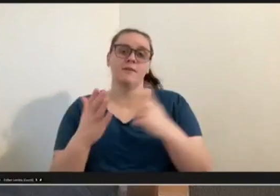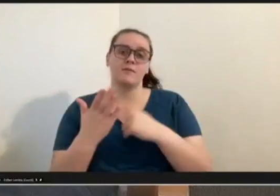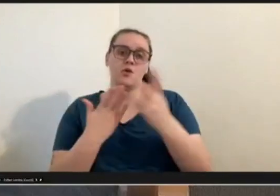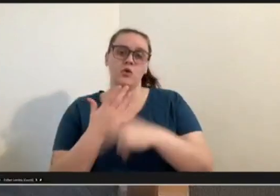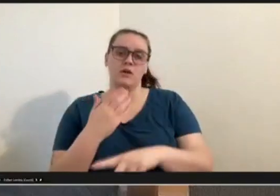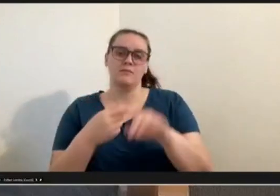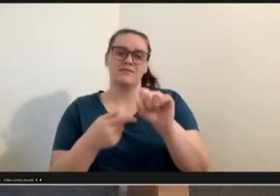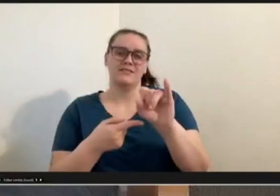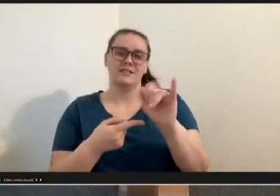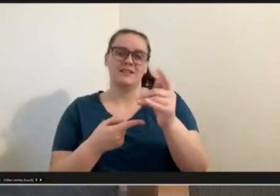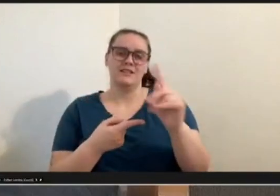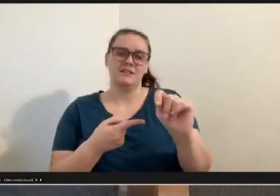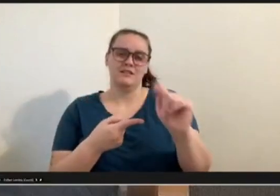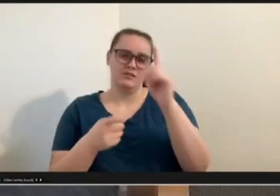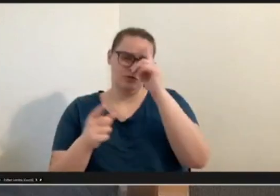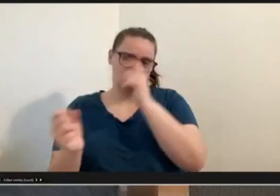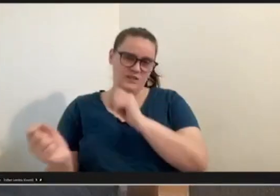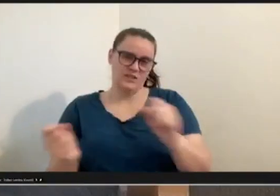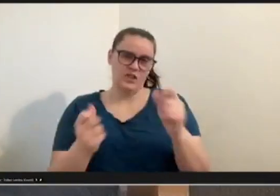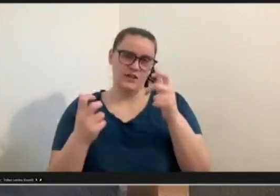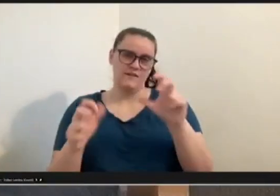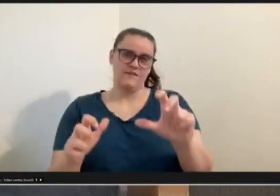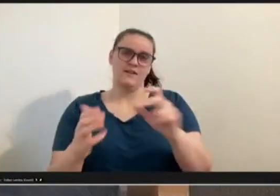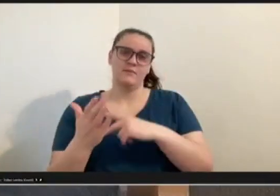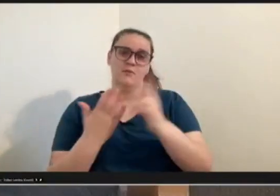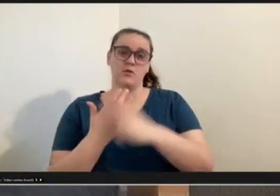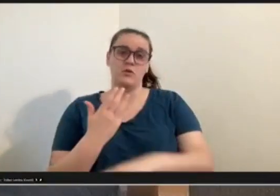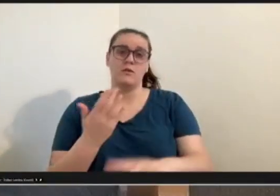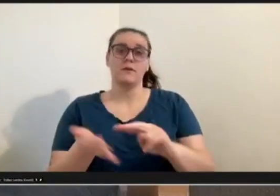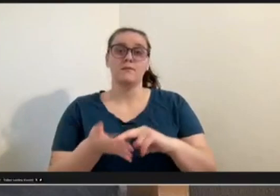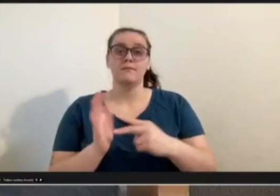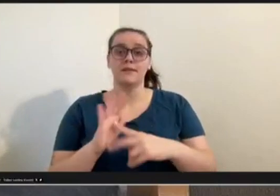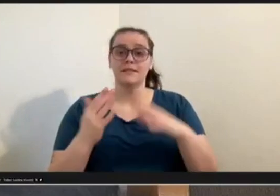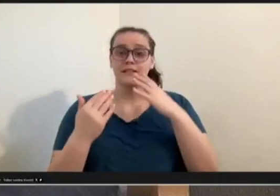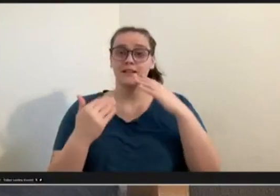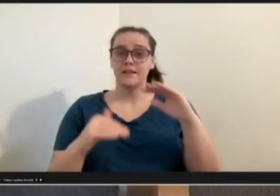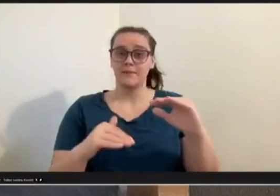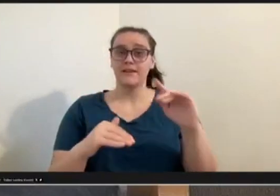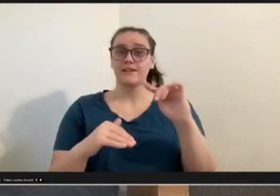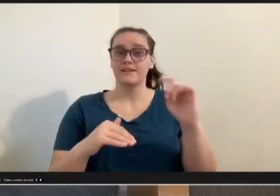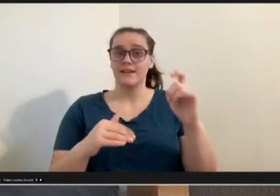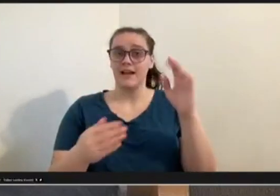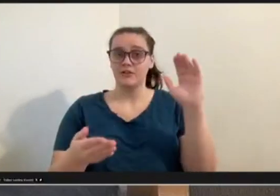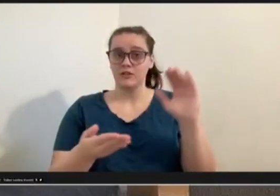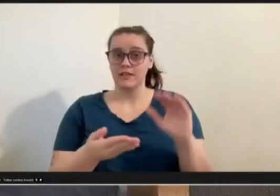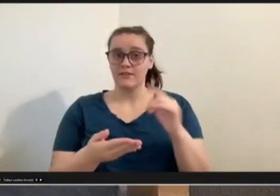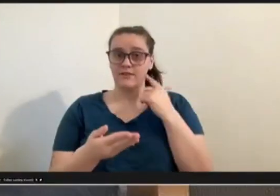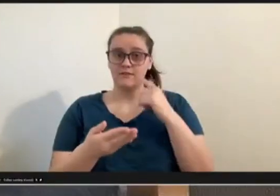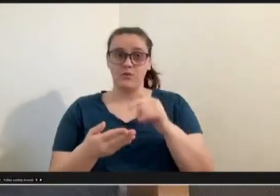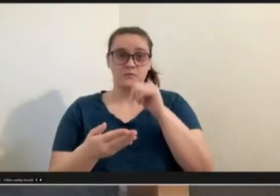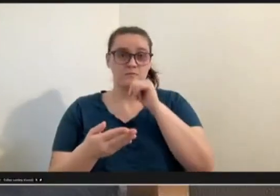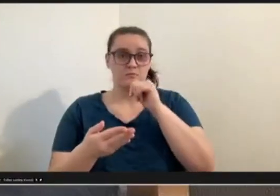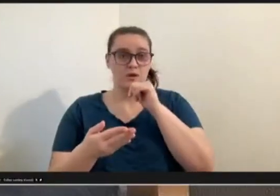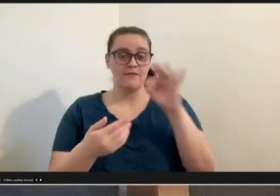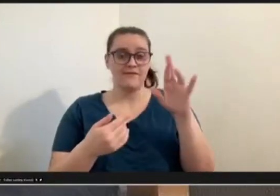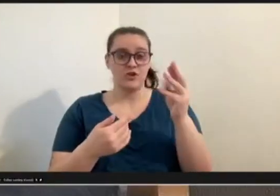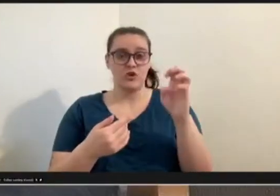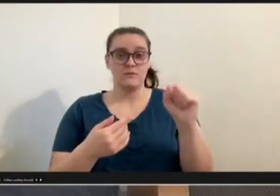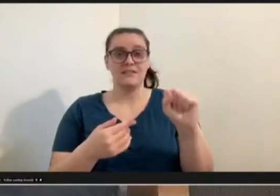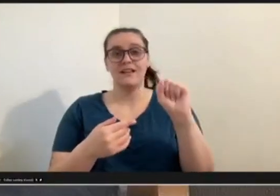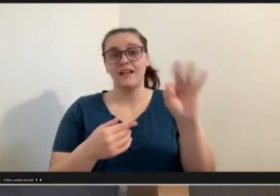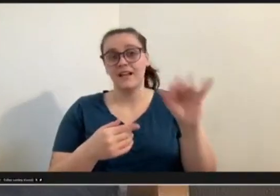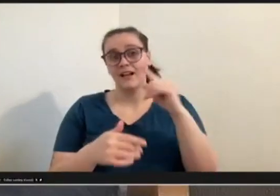SIP program provides limited property tax relief for private firms in return for heavy investment in the community. The